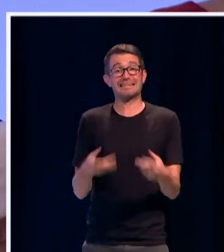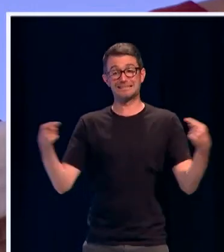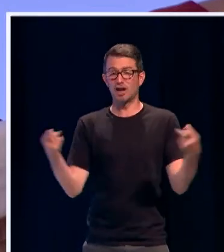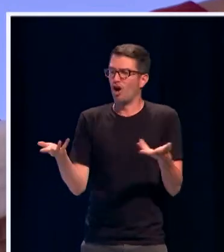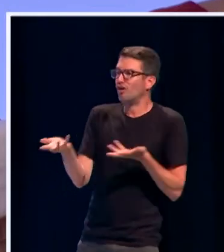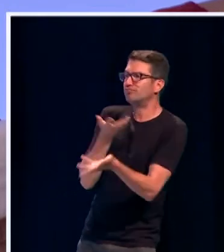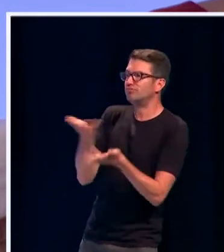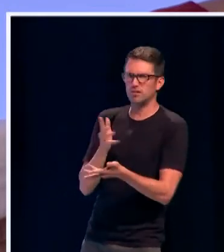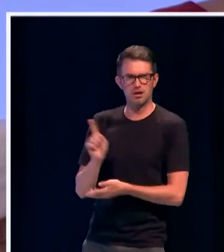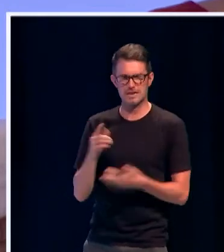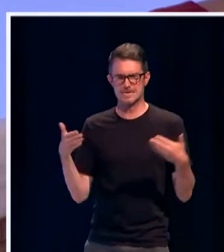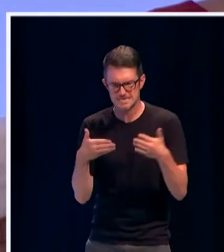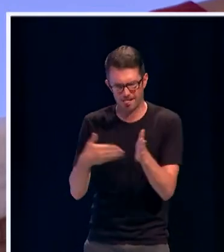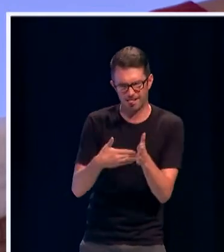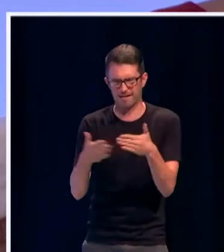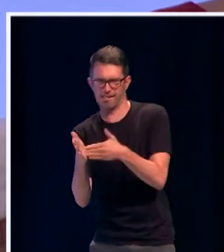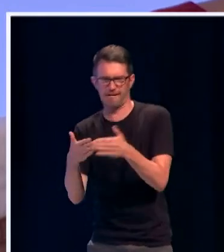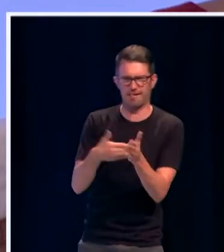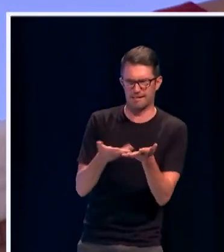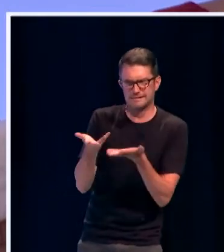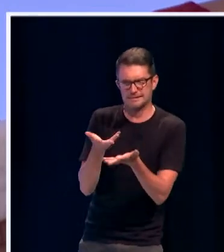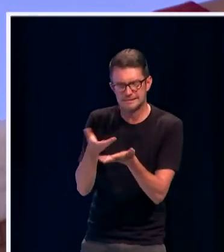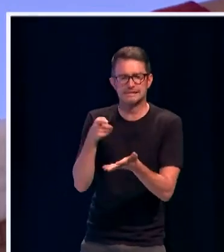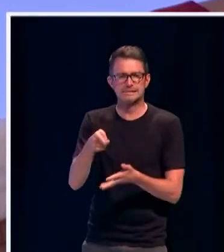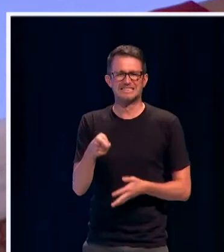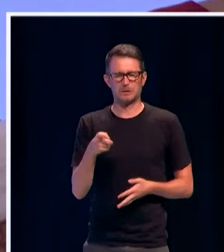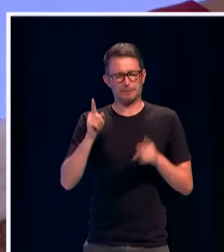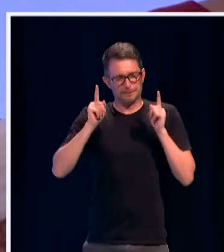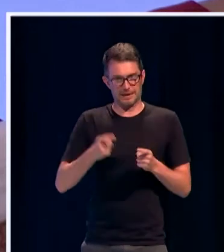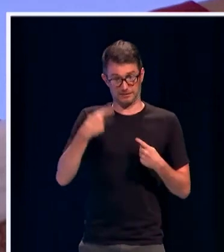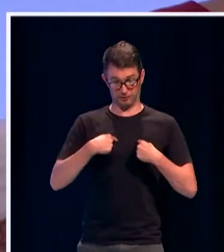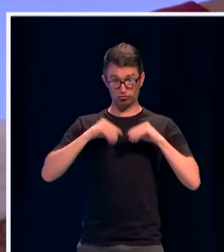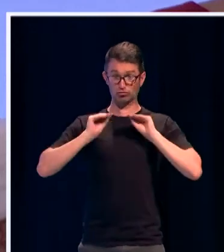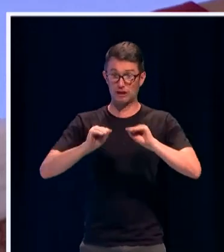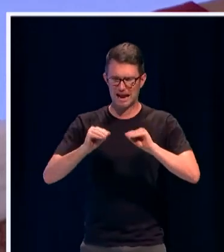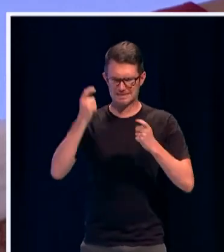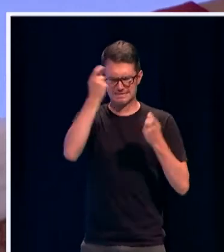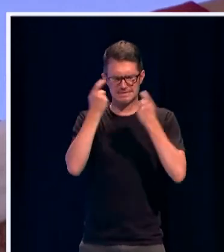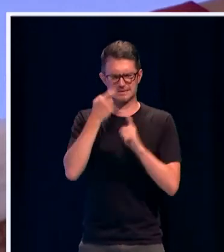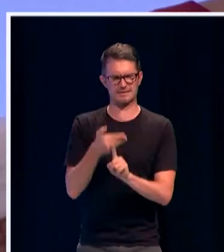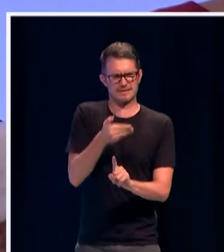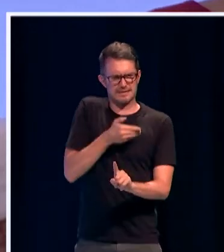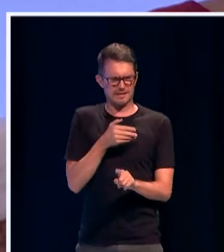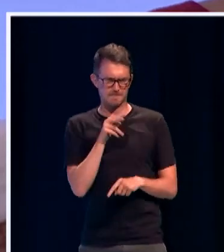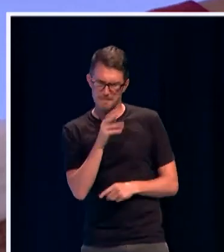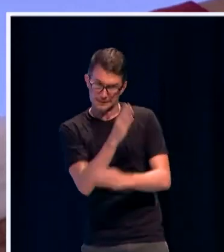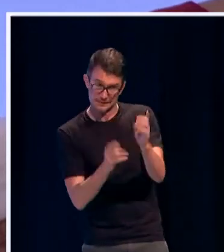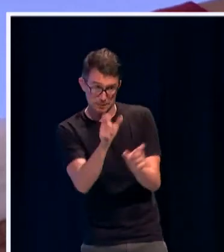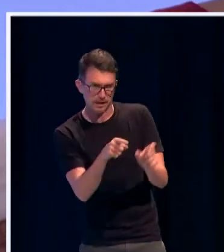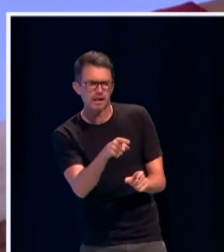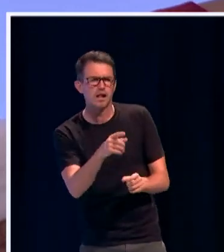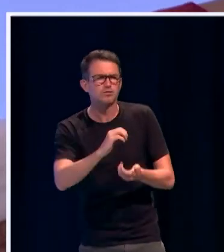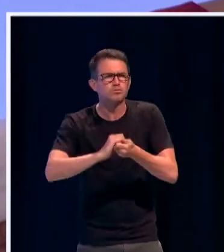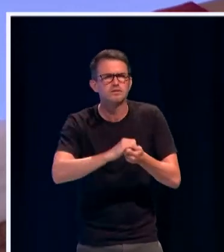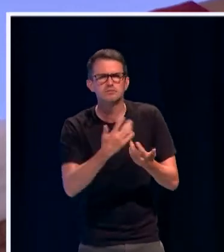to provide a specific training ahead to disabled people organizations to put them on an equal basis